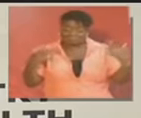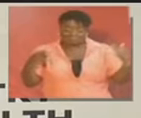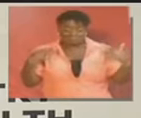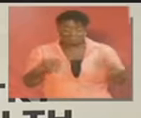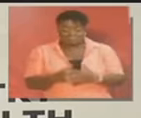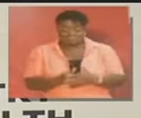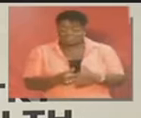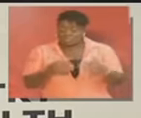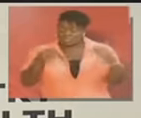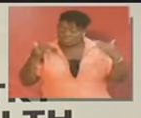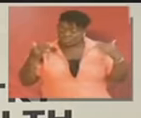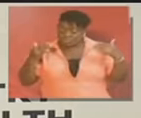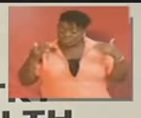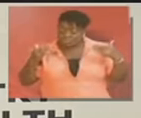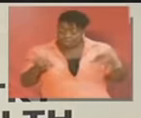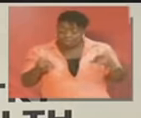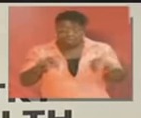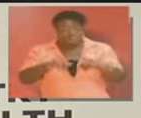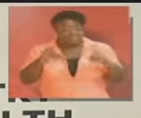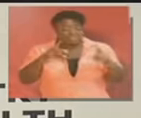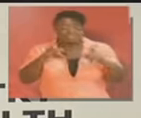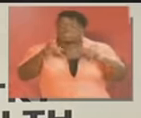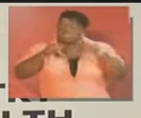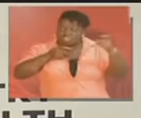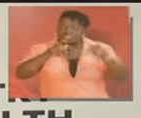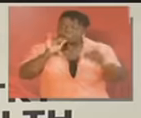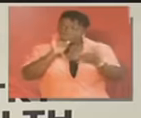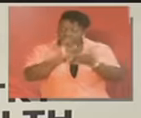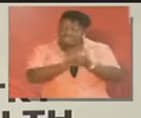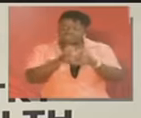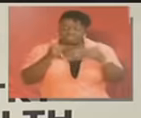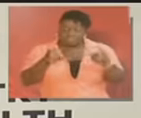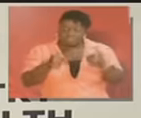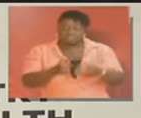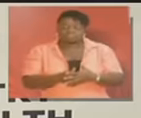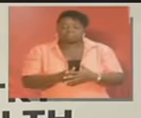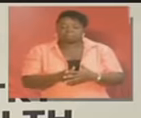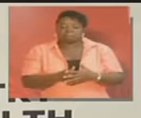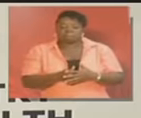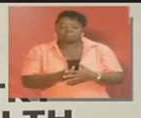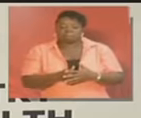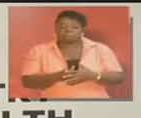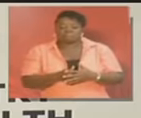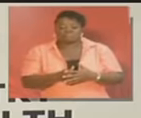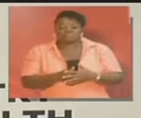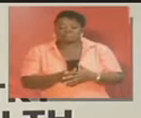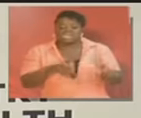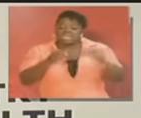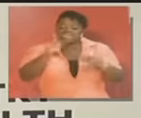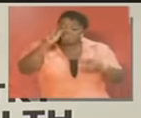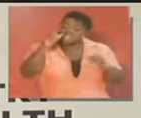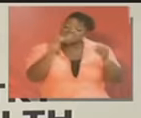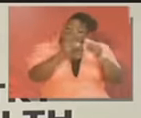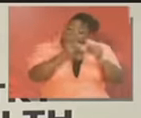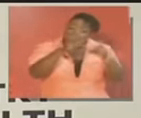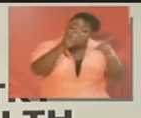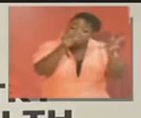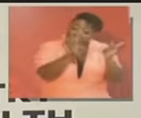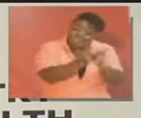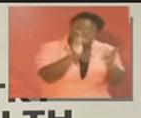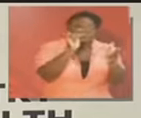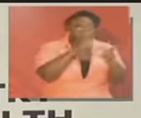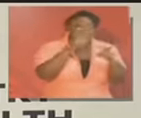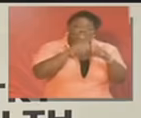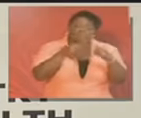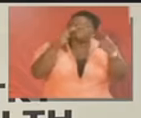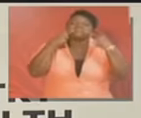our capacity to manage the volume that currently exists. If there is a need to commission additional facilities, that update will